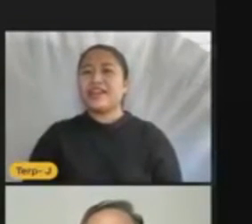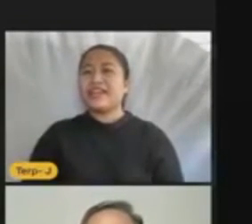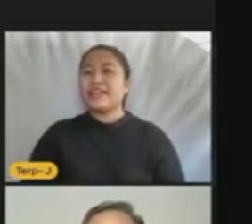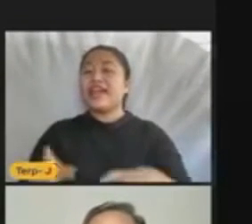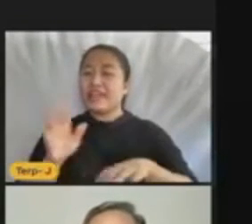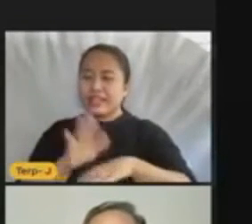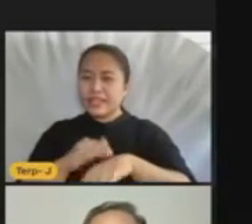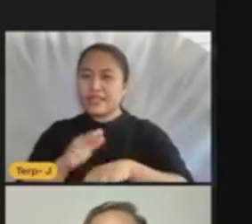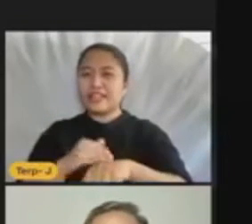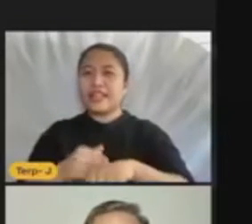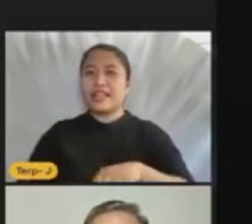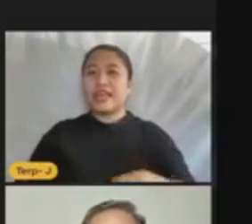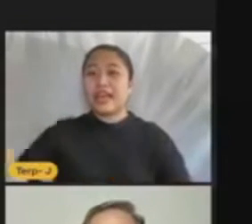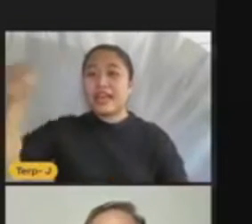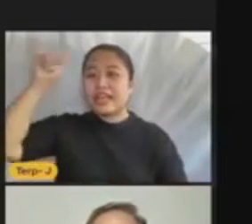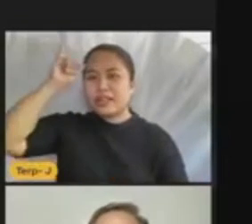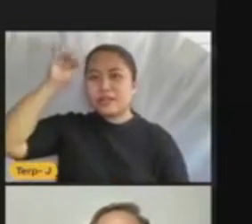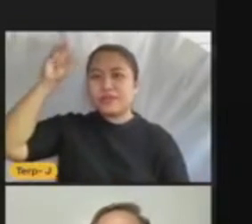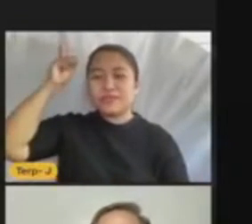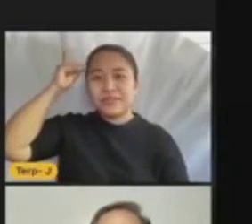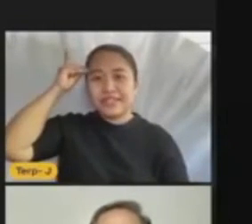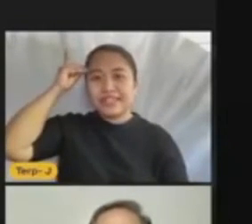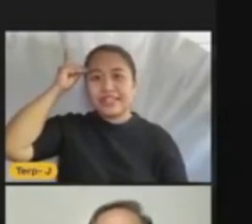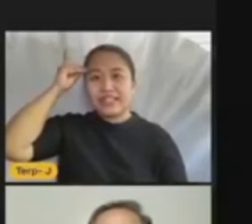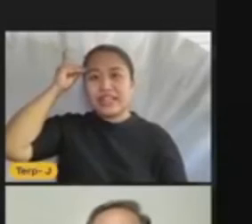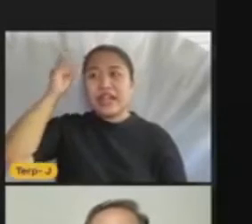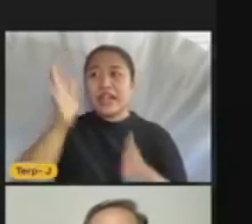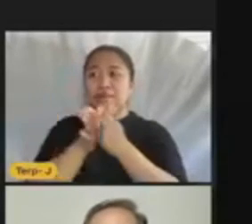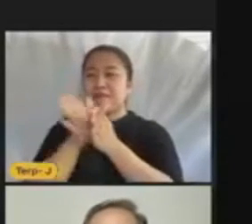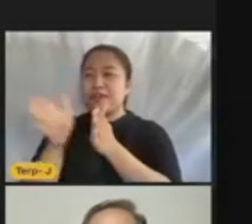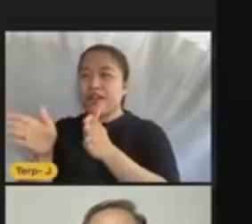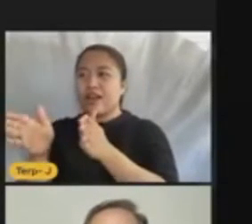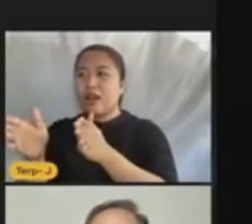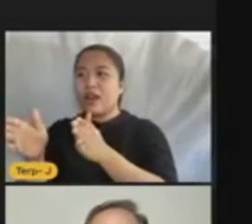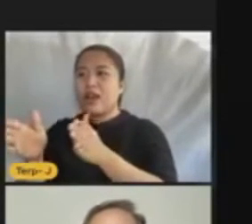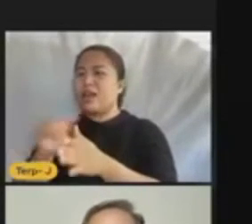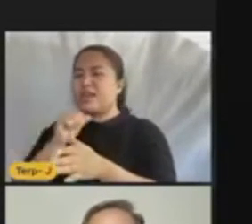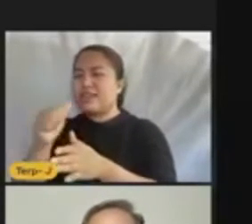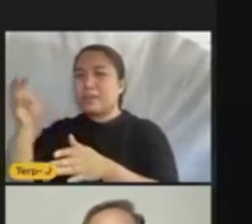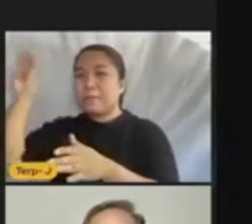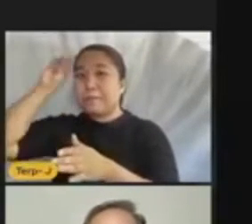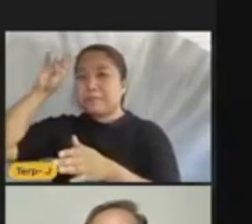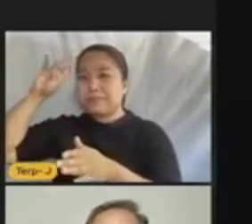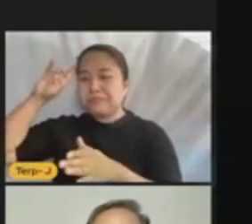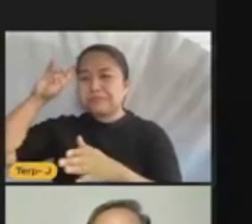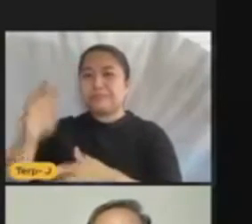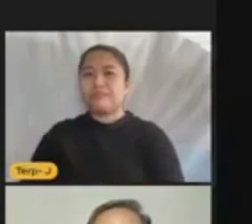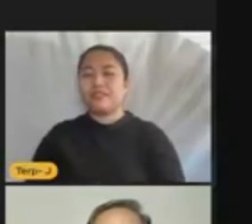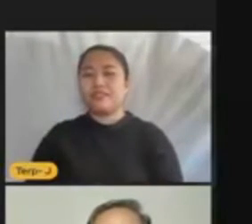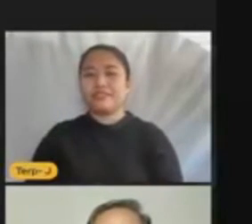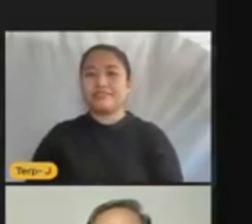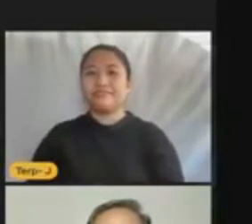intellectual disability, as we are trying to veer away from the word mental retardation. Next slide, please.